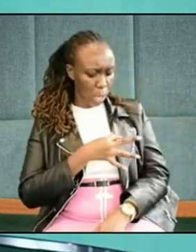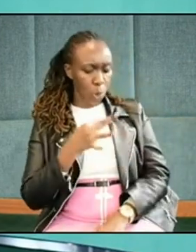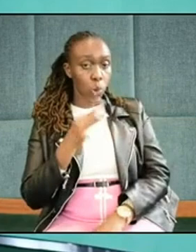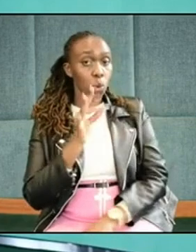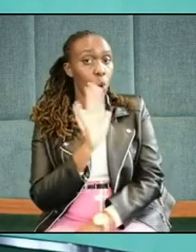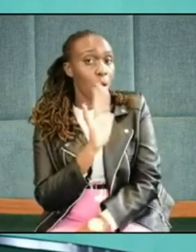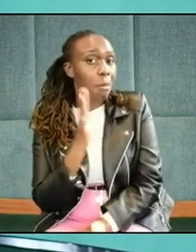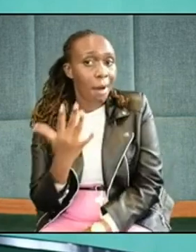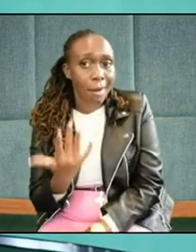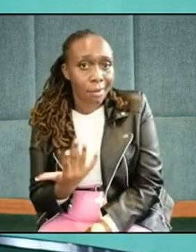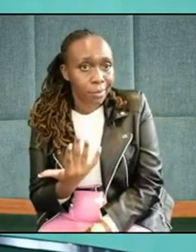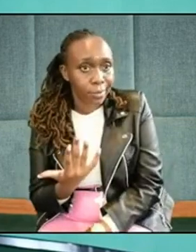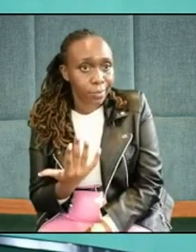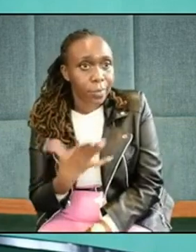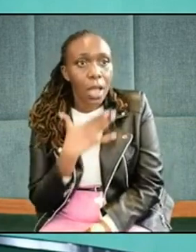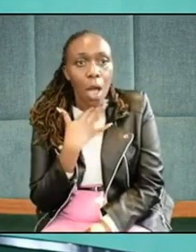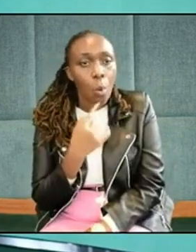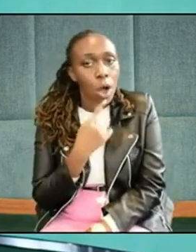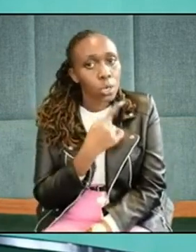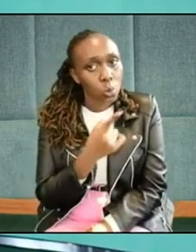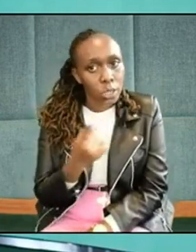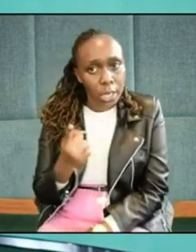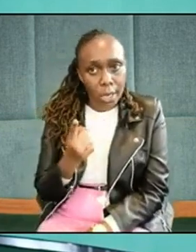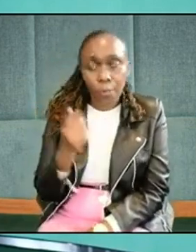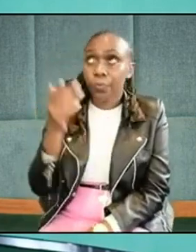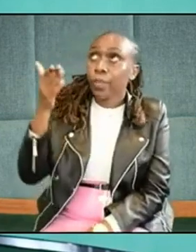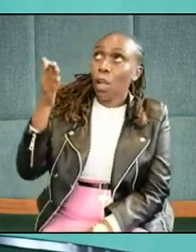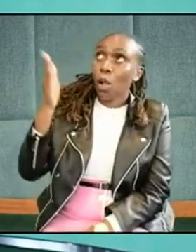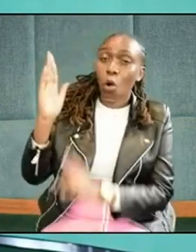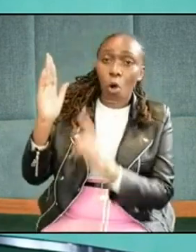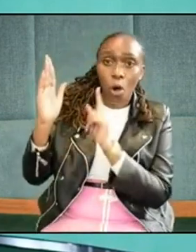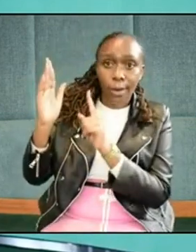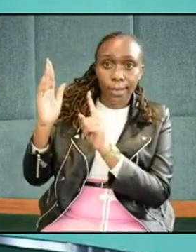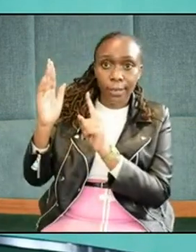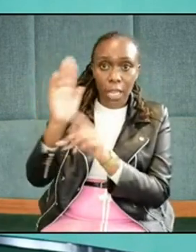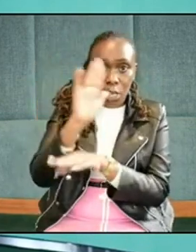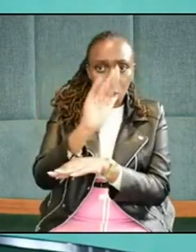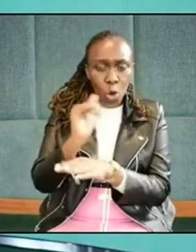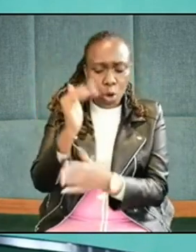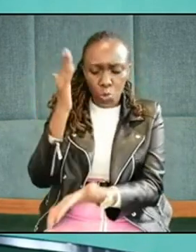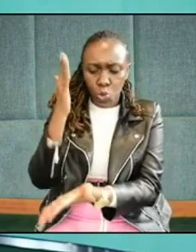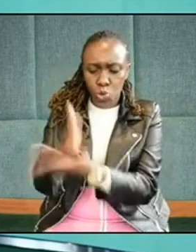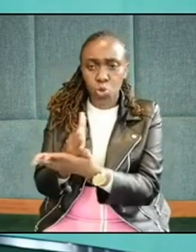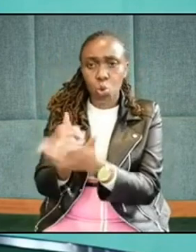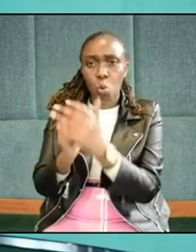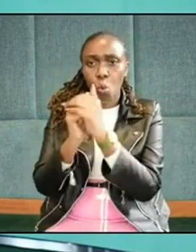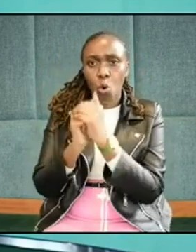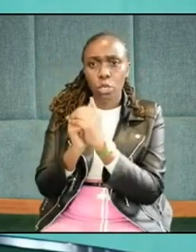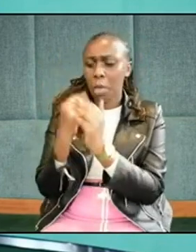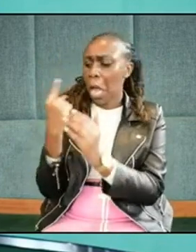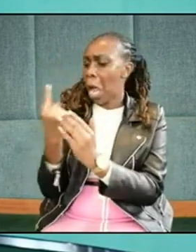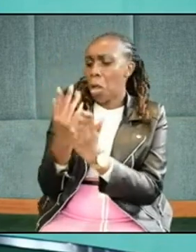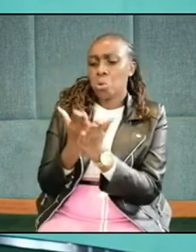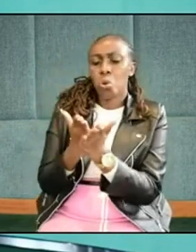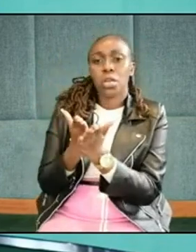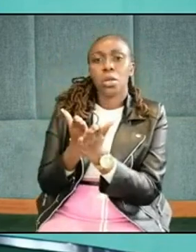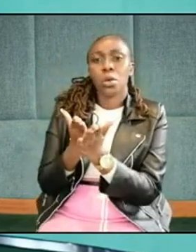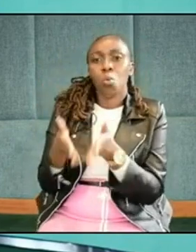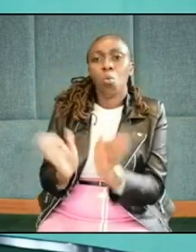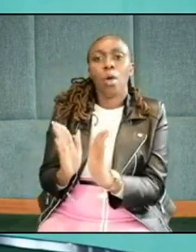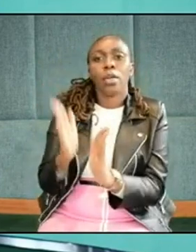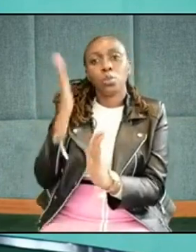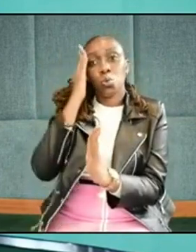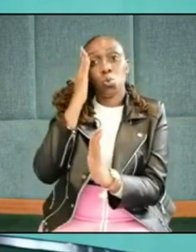to say to you today, God is calling us to true worship. And the only way we can know true